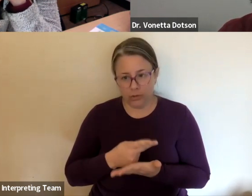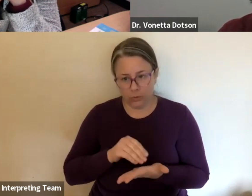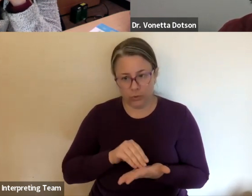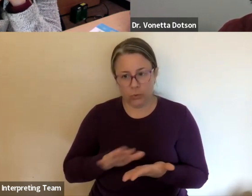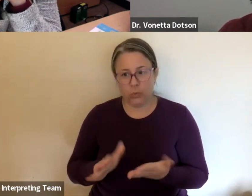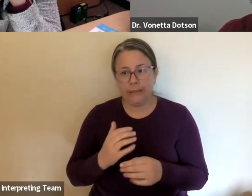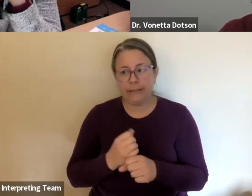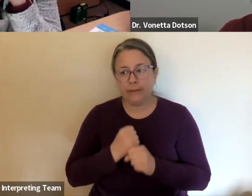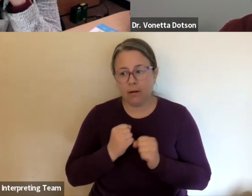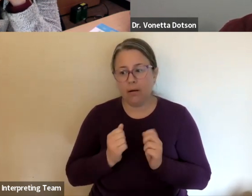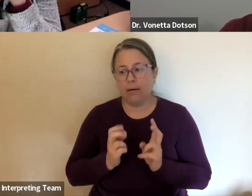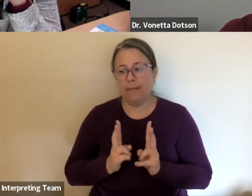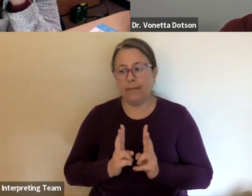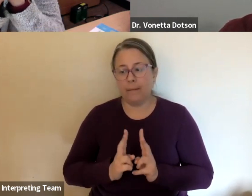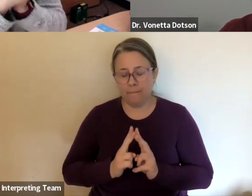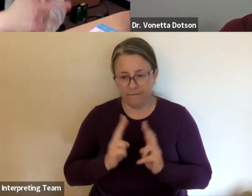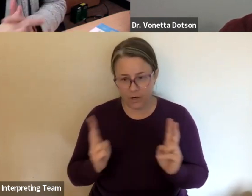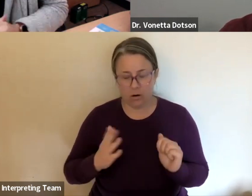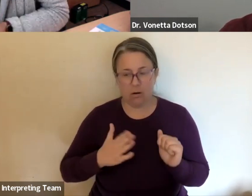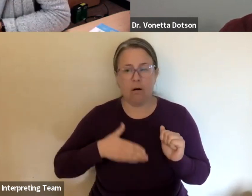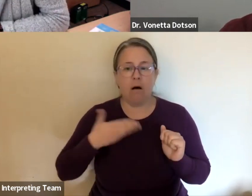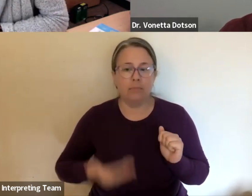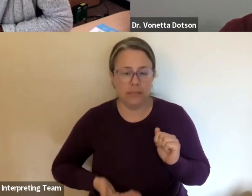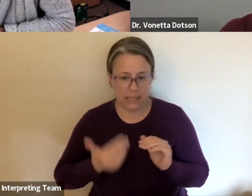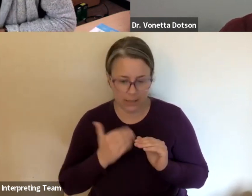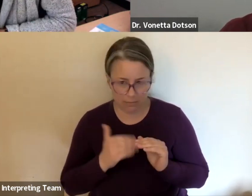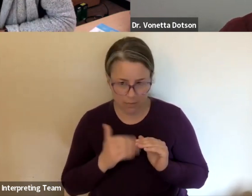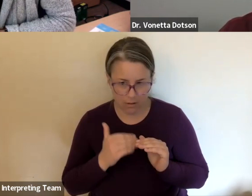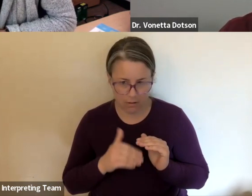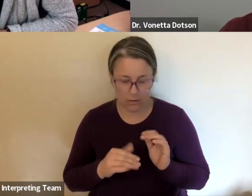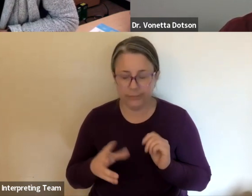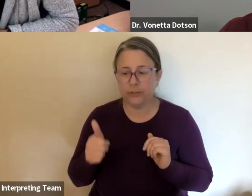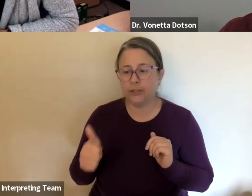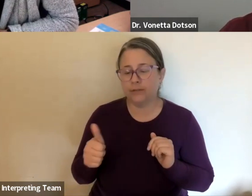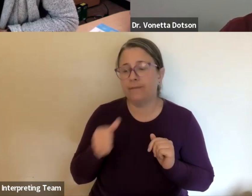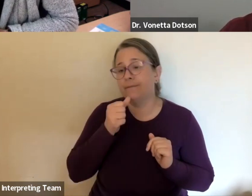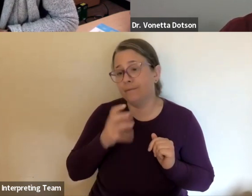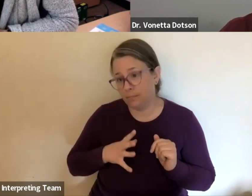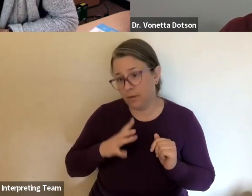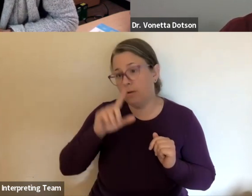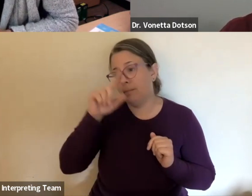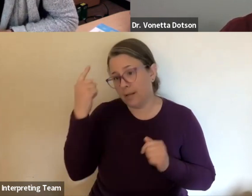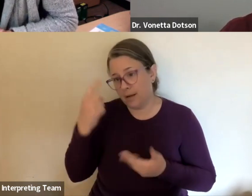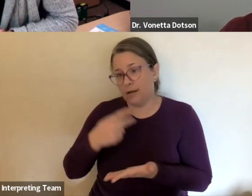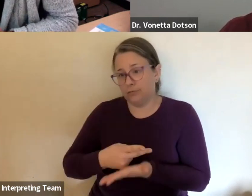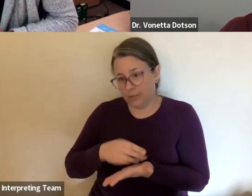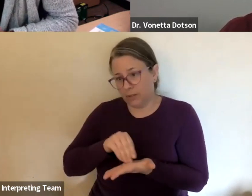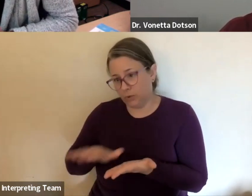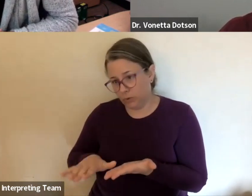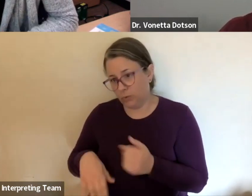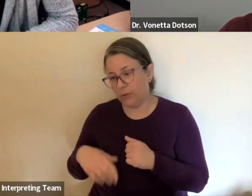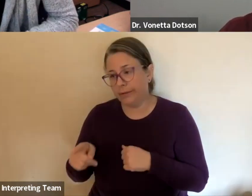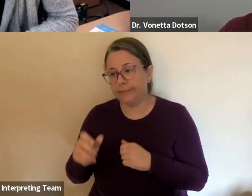who sent an email to a community center about our study looking at exercise for vascular depression in Black older